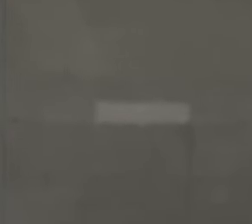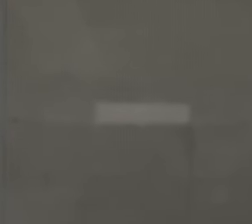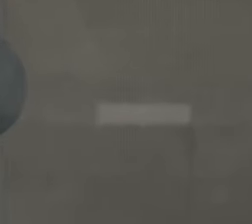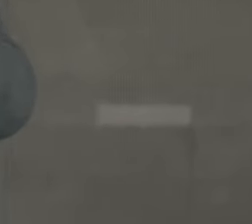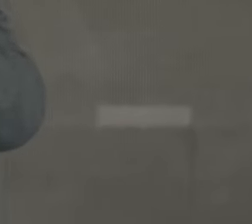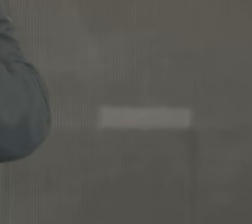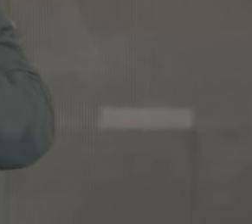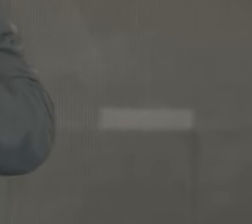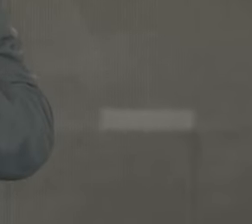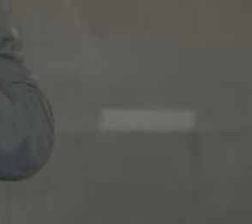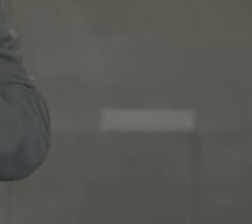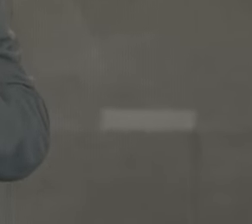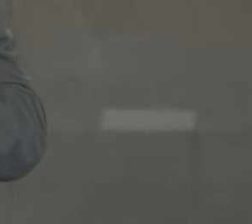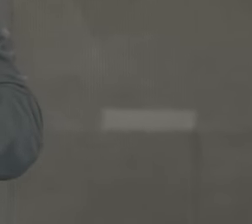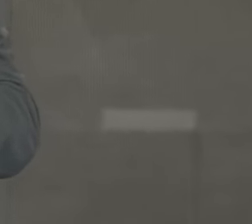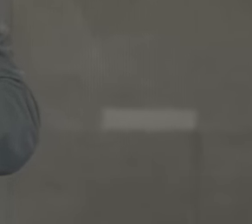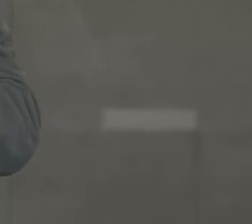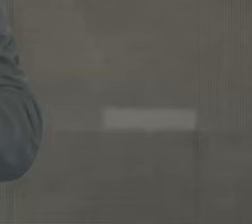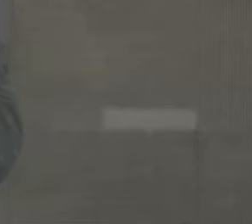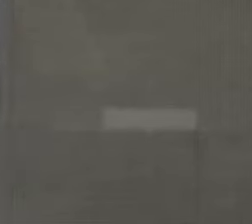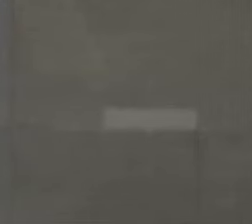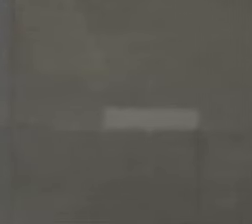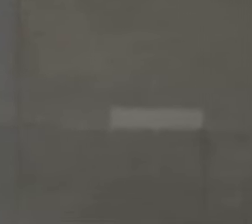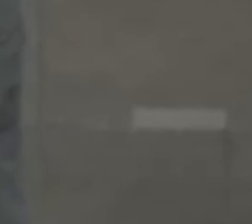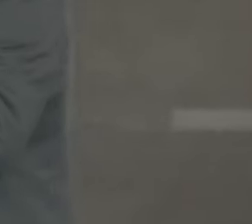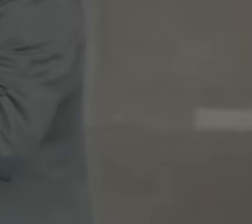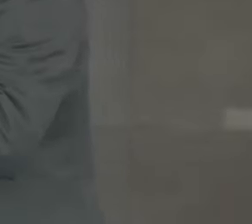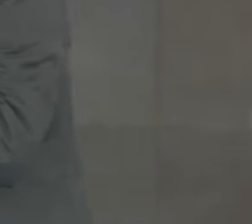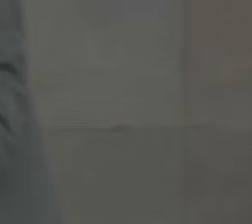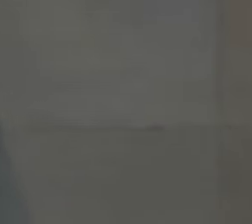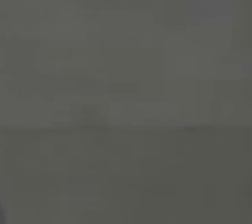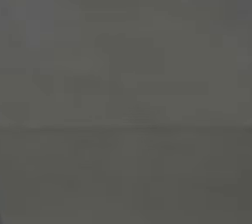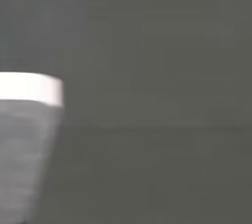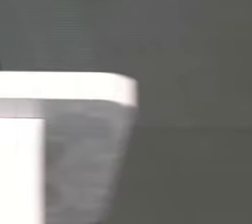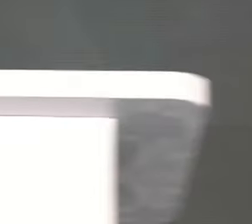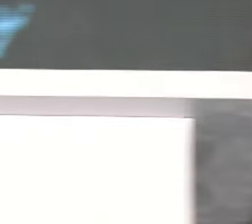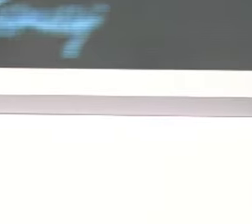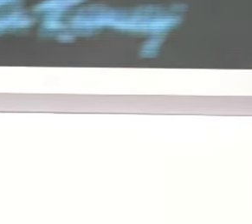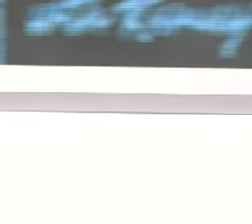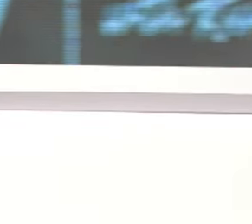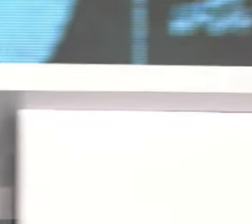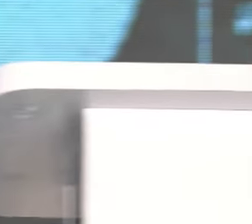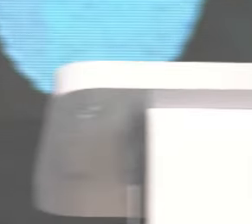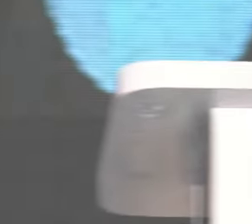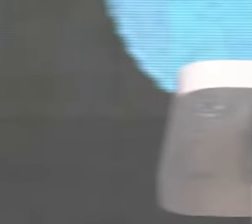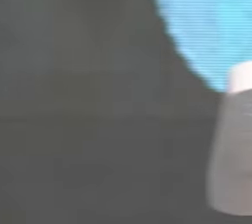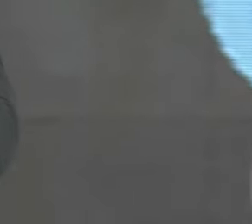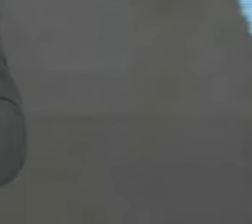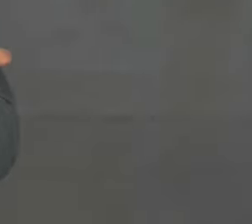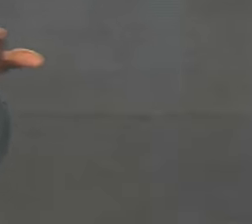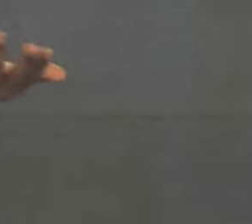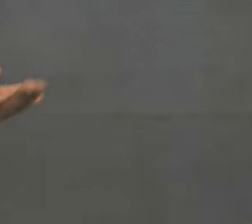Moses, make thee a fiery serpent. No argument, Lord.